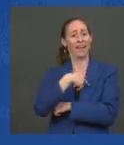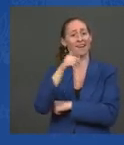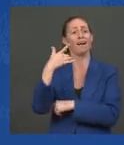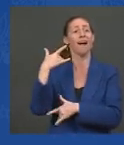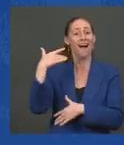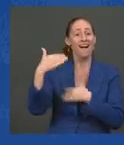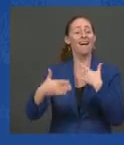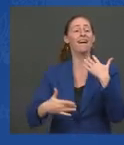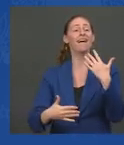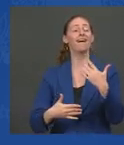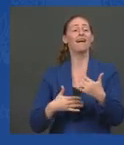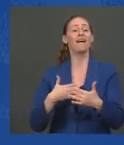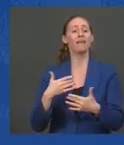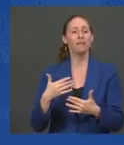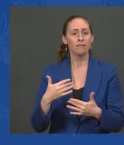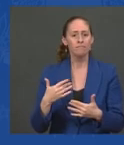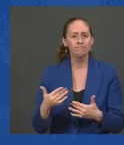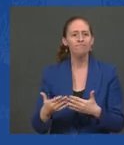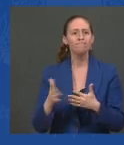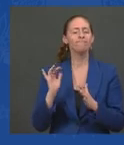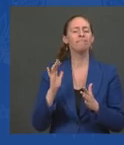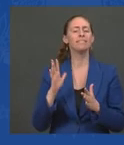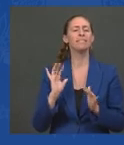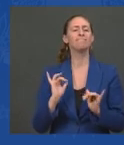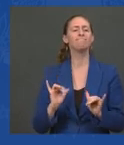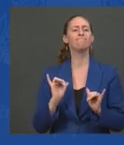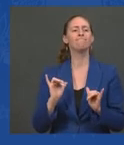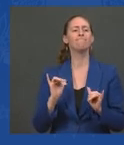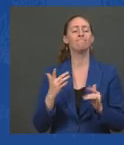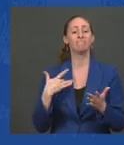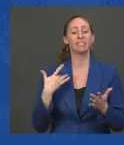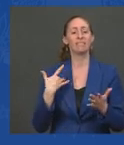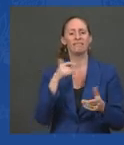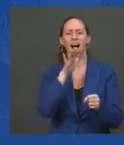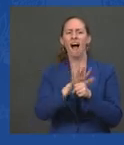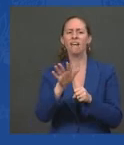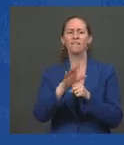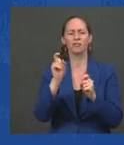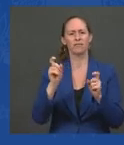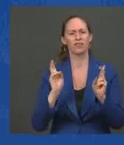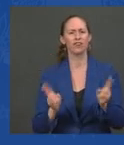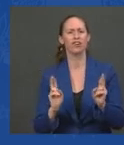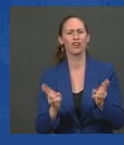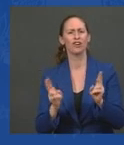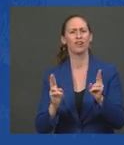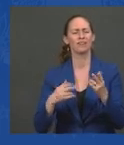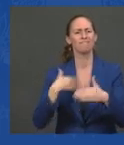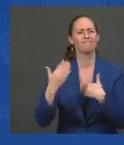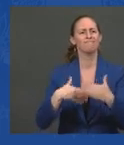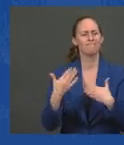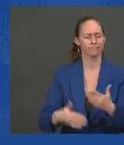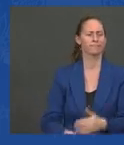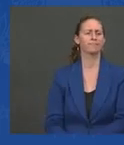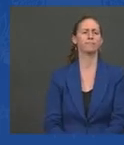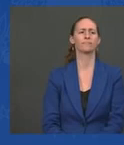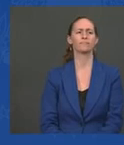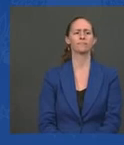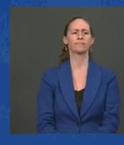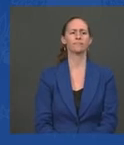fast enough. It never has. And the process of governing is frustrating and sometimes